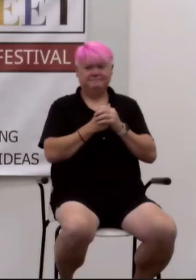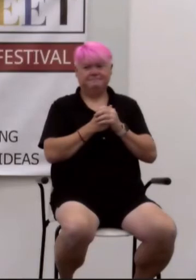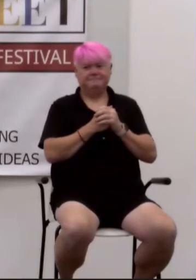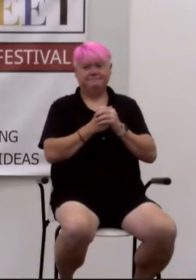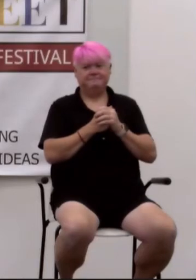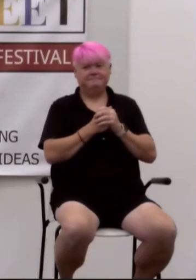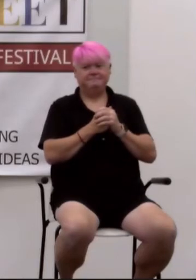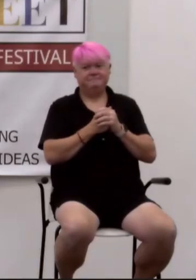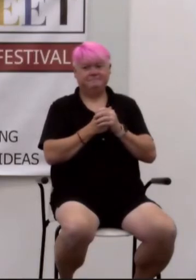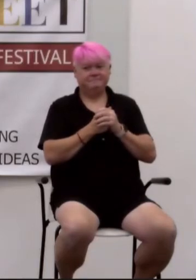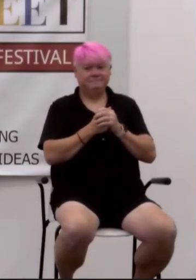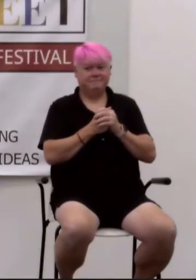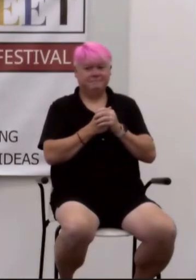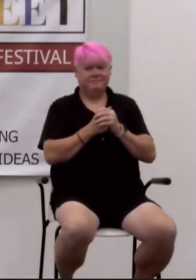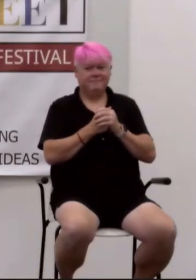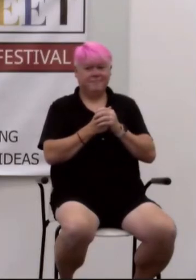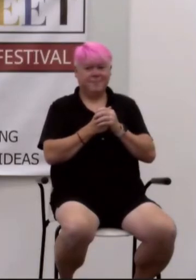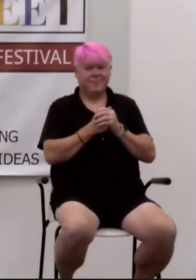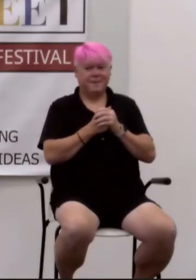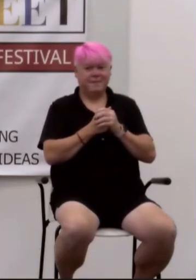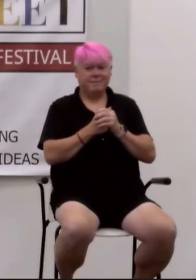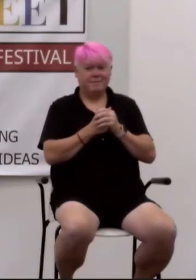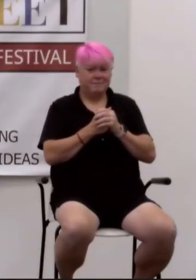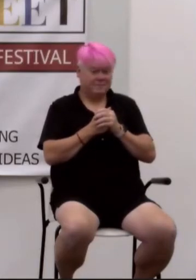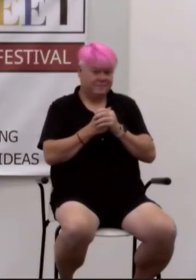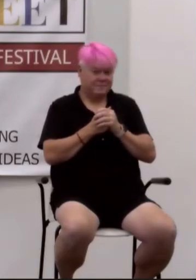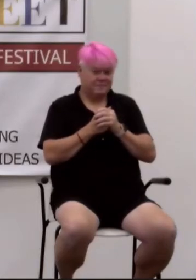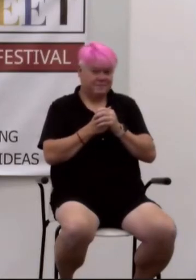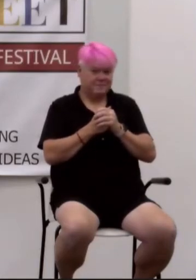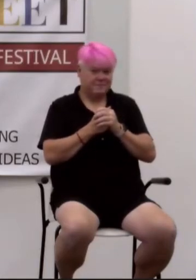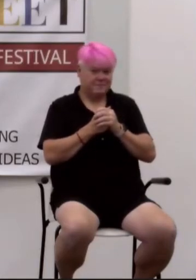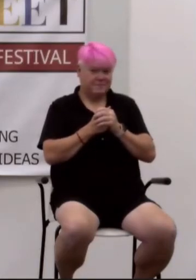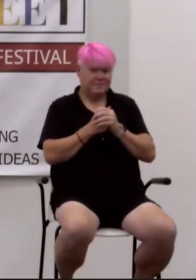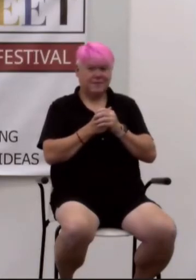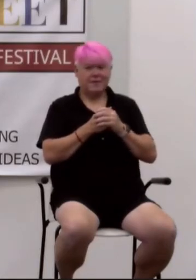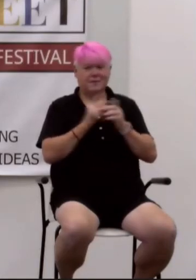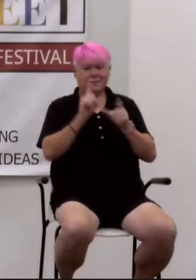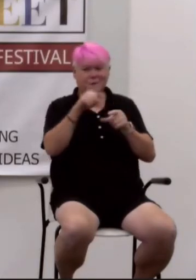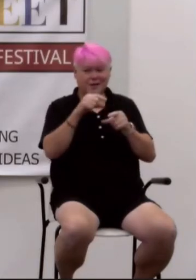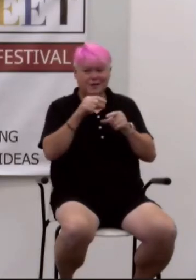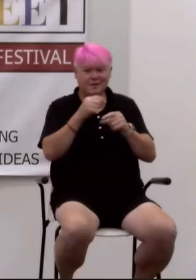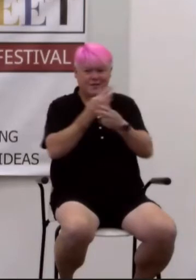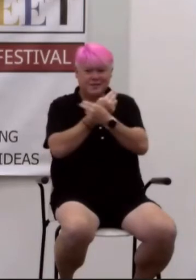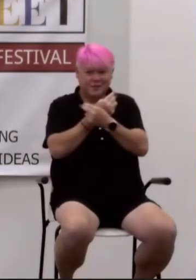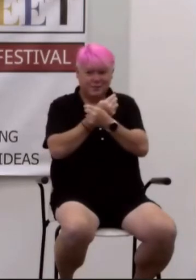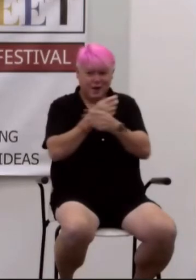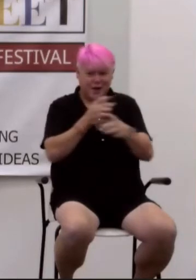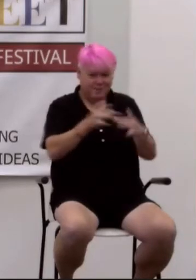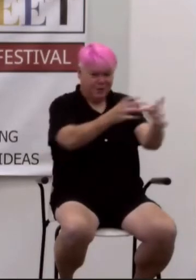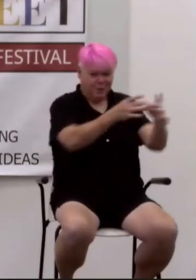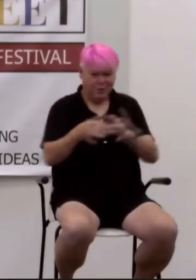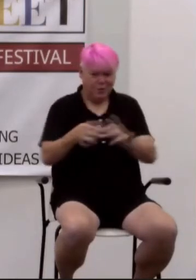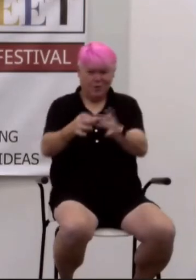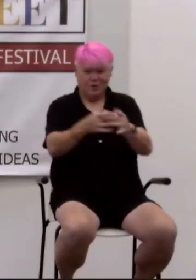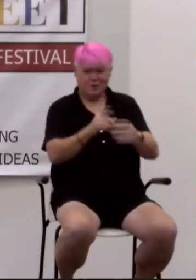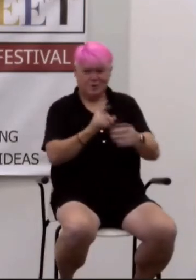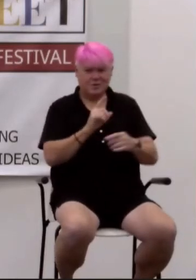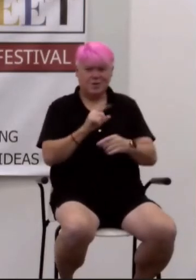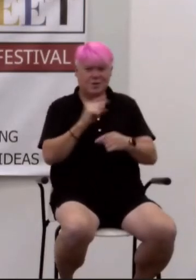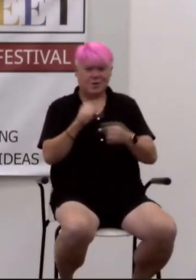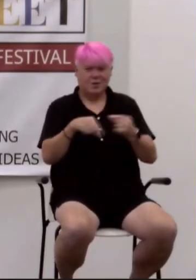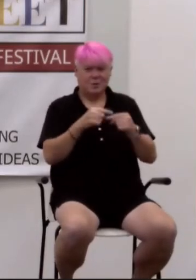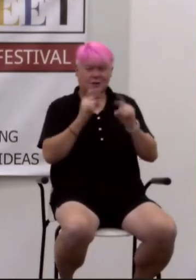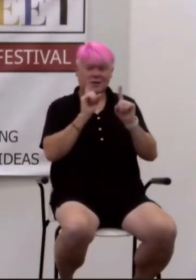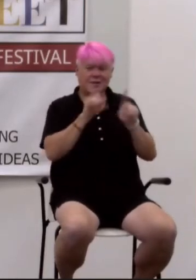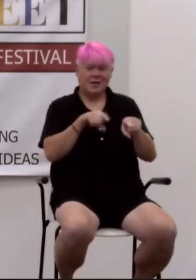This is another of these idiosyncratic rabbit holes that a writer ends up in when they ask the simple question, gee,